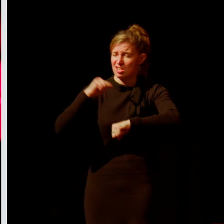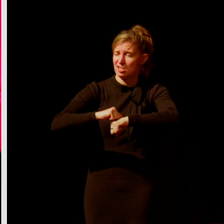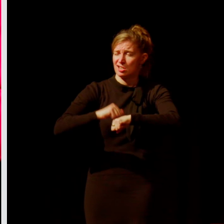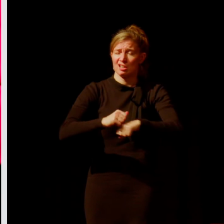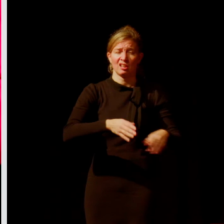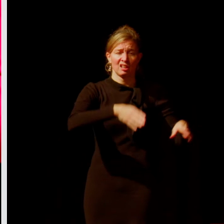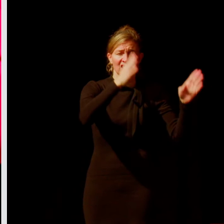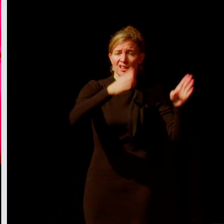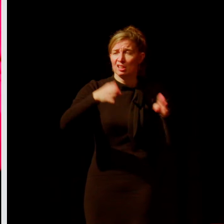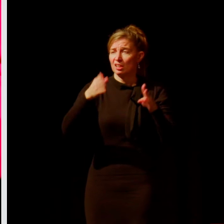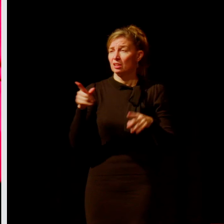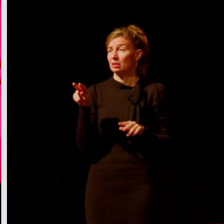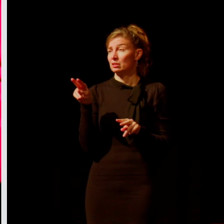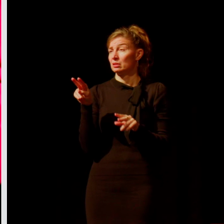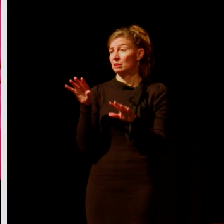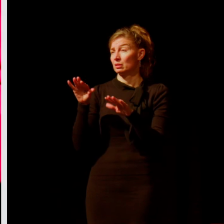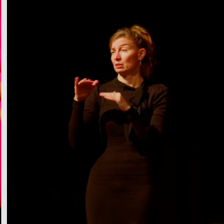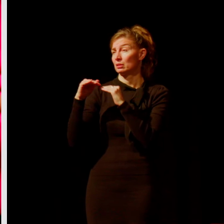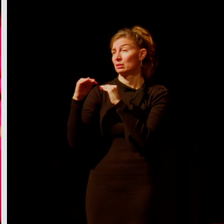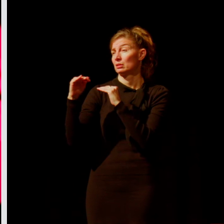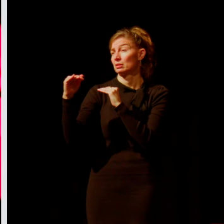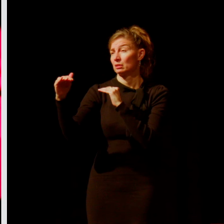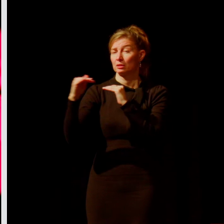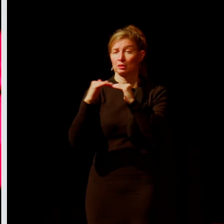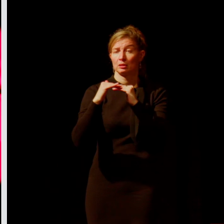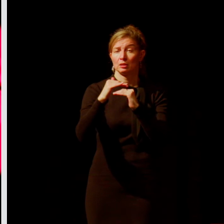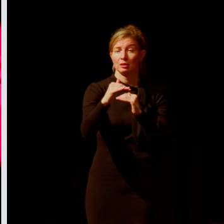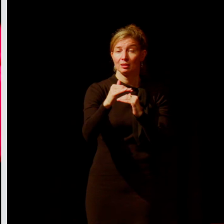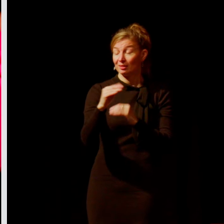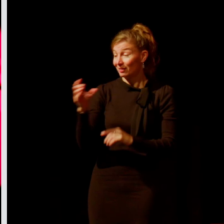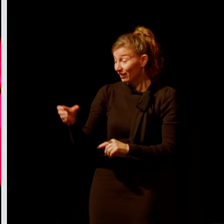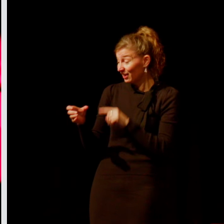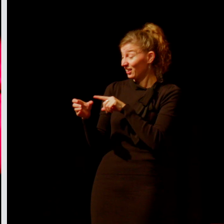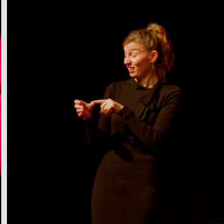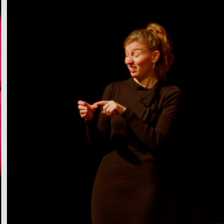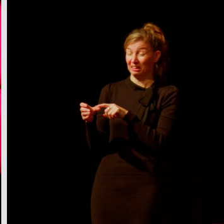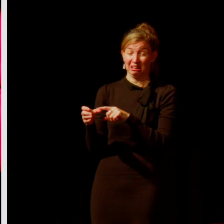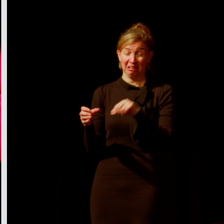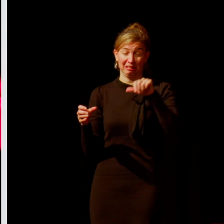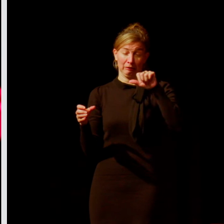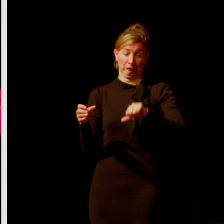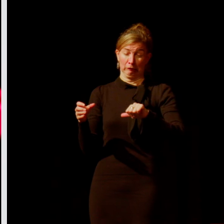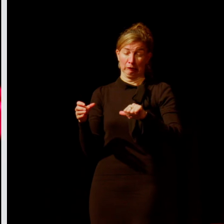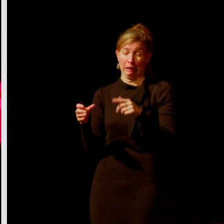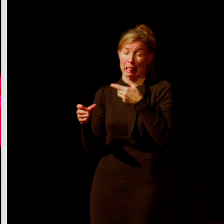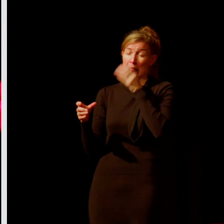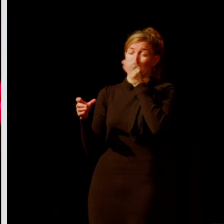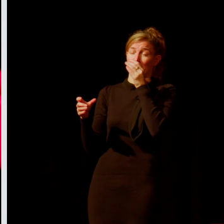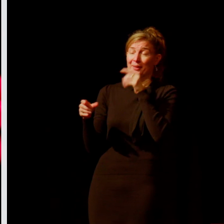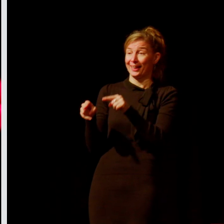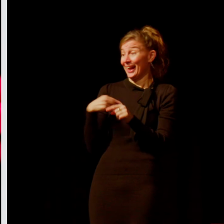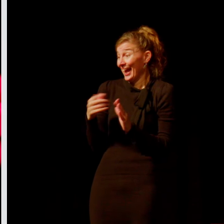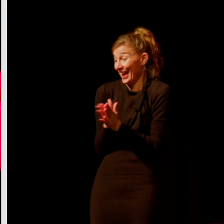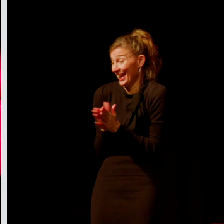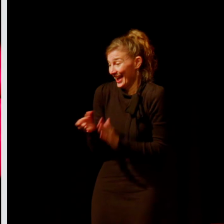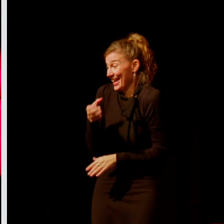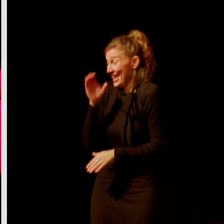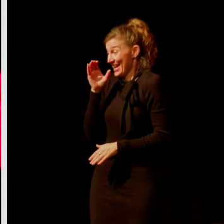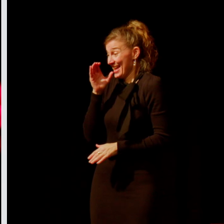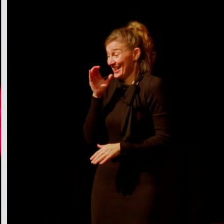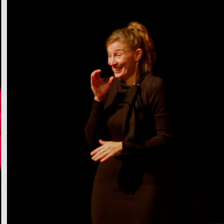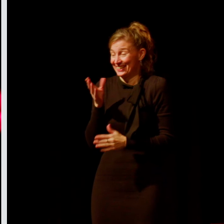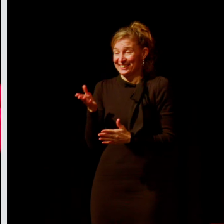so dull, they make the simple joy of artificial lemonade seem like an exotic escape. Fun is